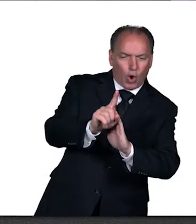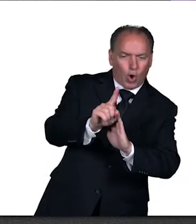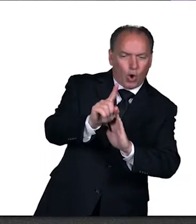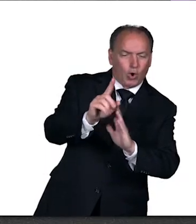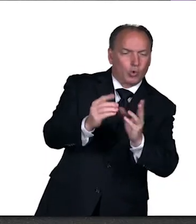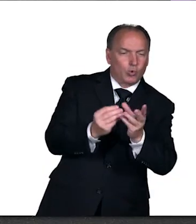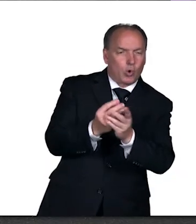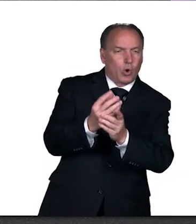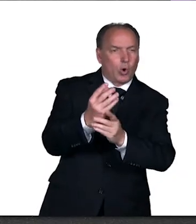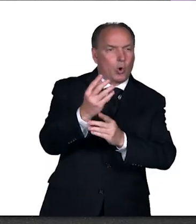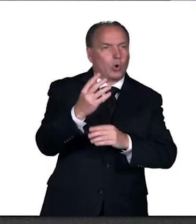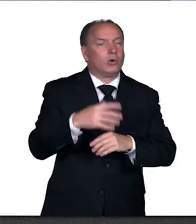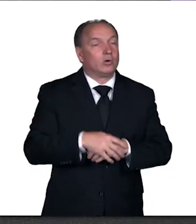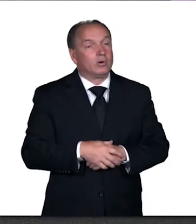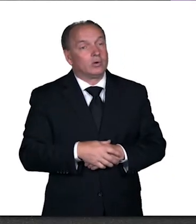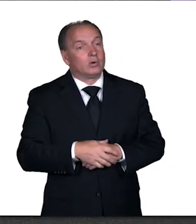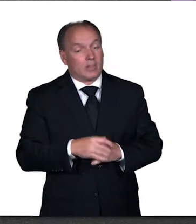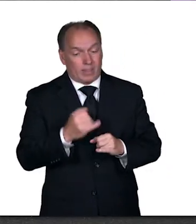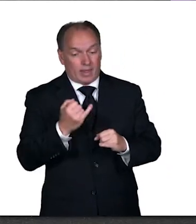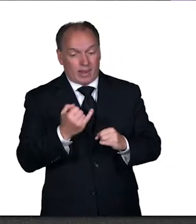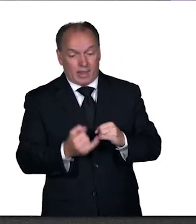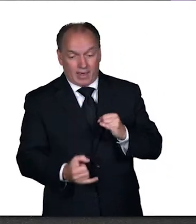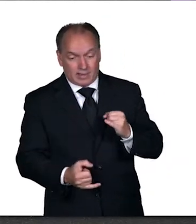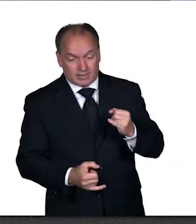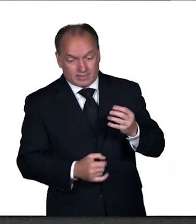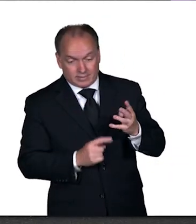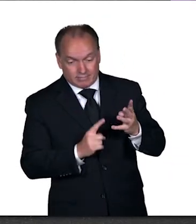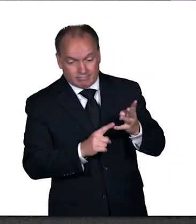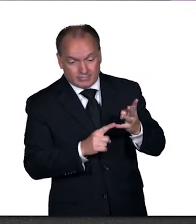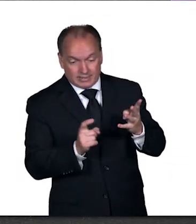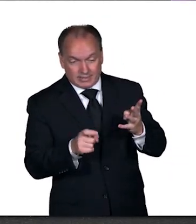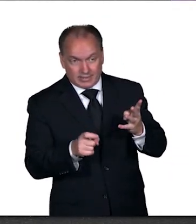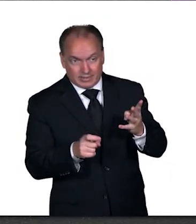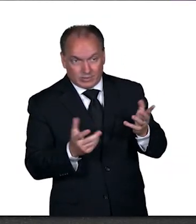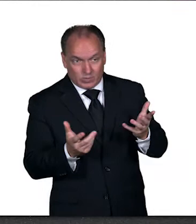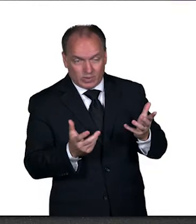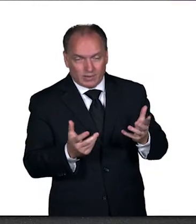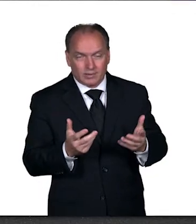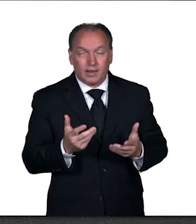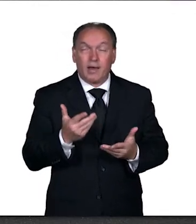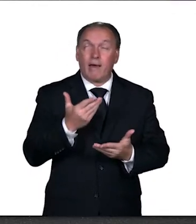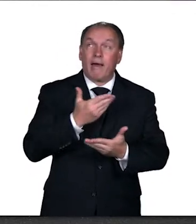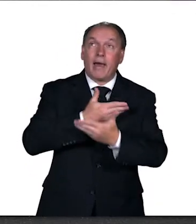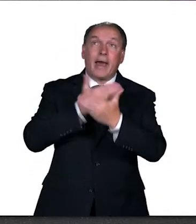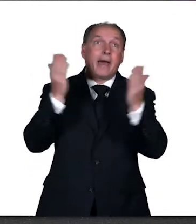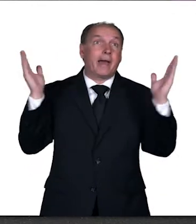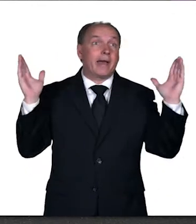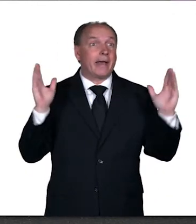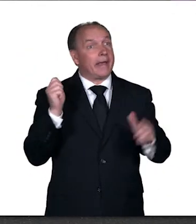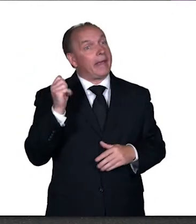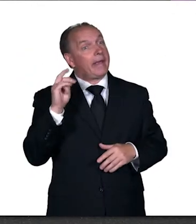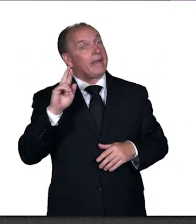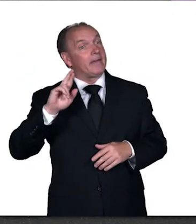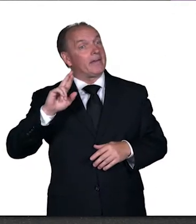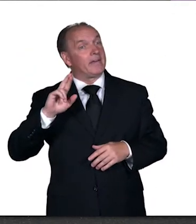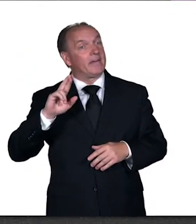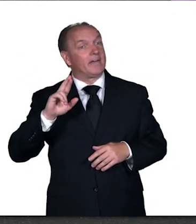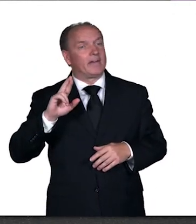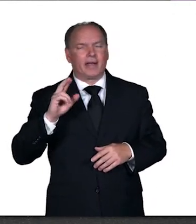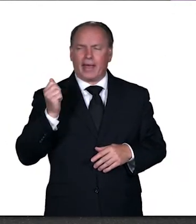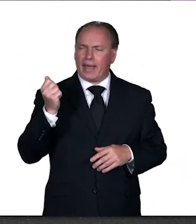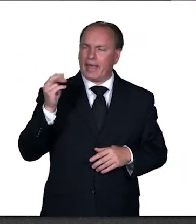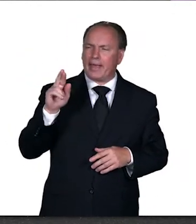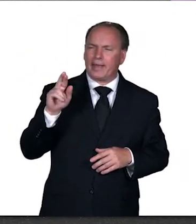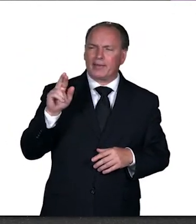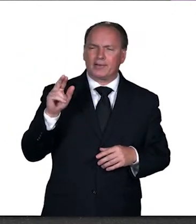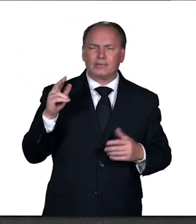water. The last thing that plants need to grow is air. So